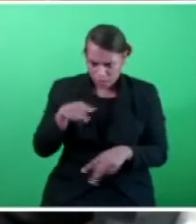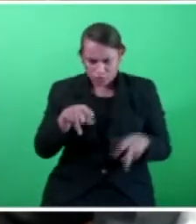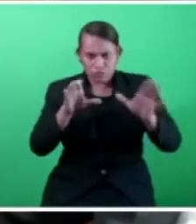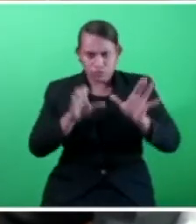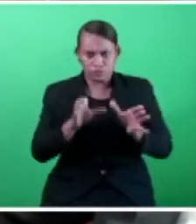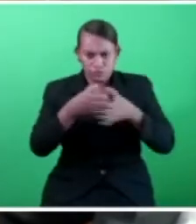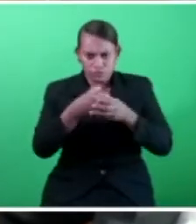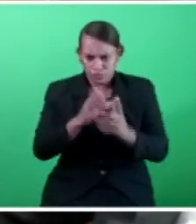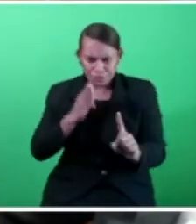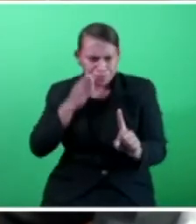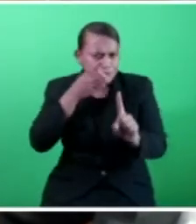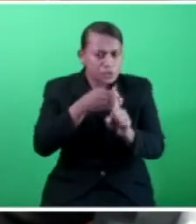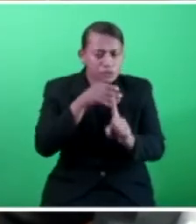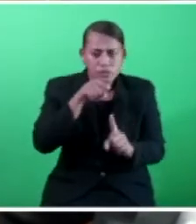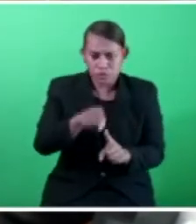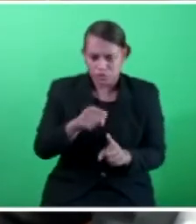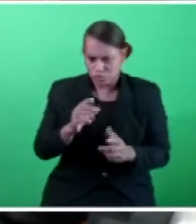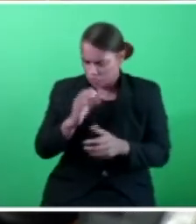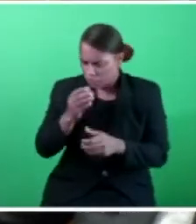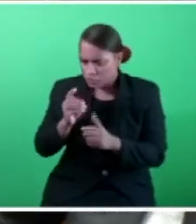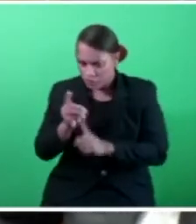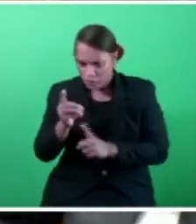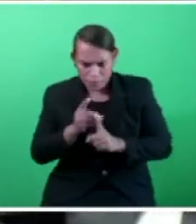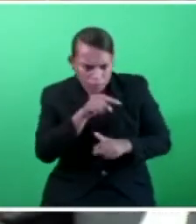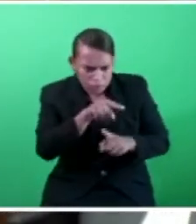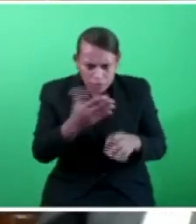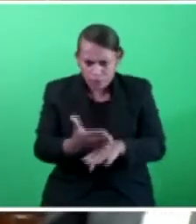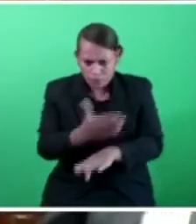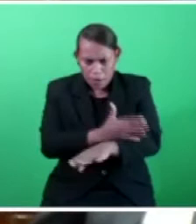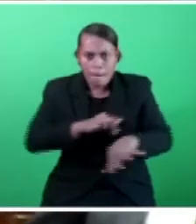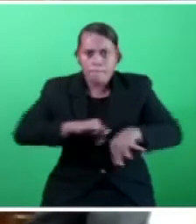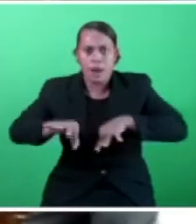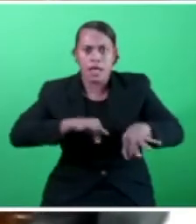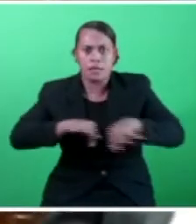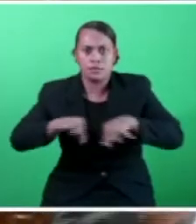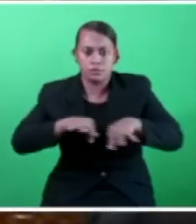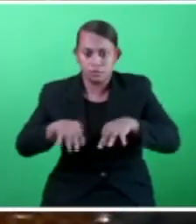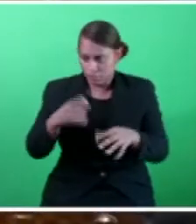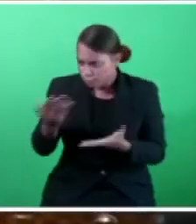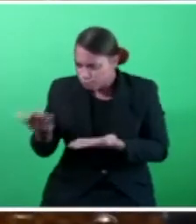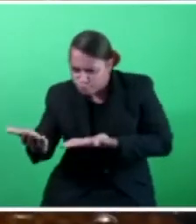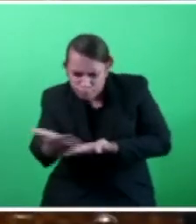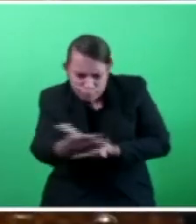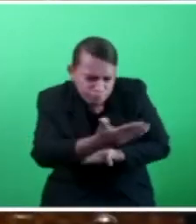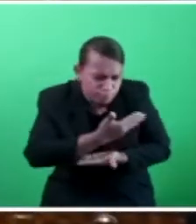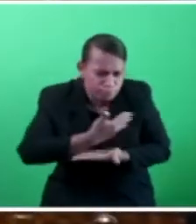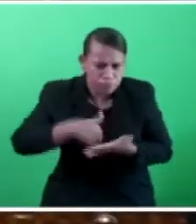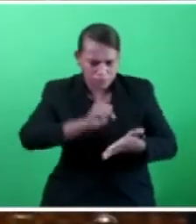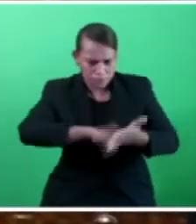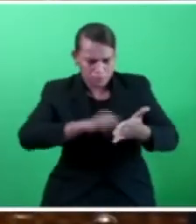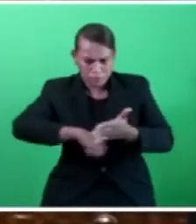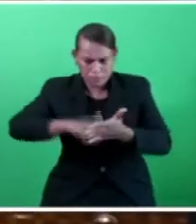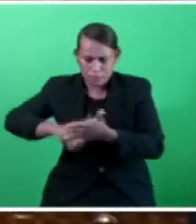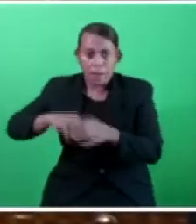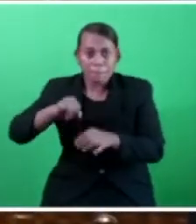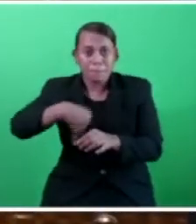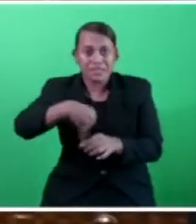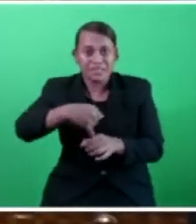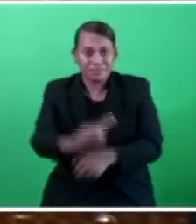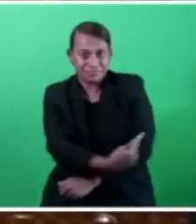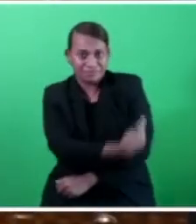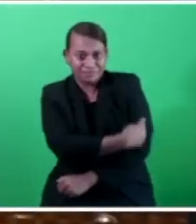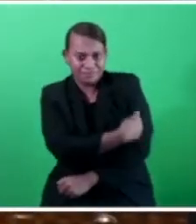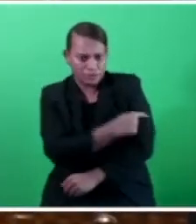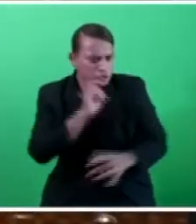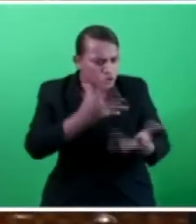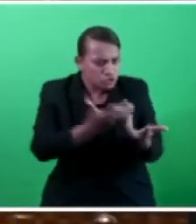have developed their preparedness plans. They're stocking up on essential medical supplies, preparing isolation facilities, and